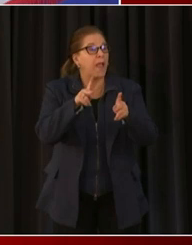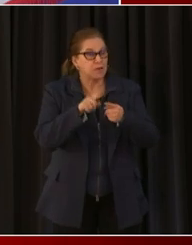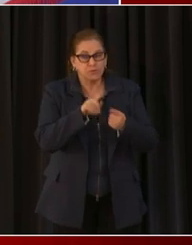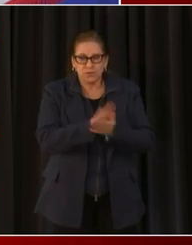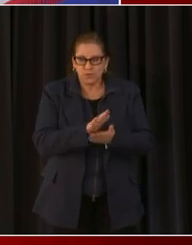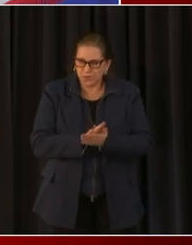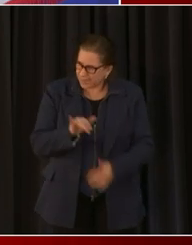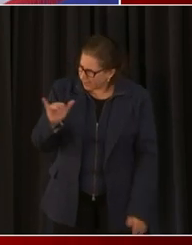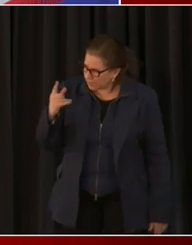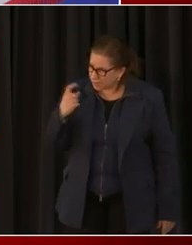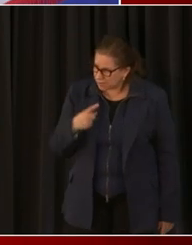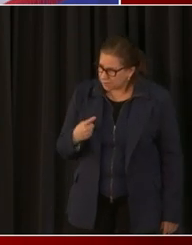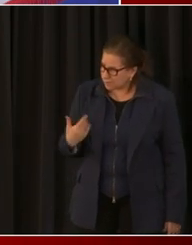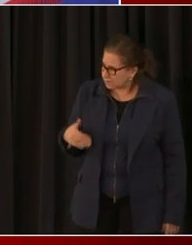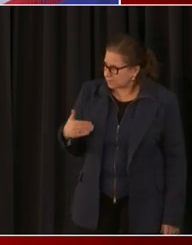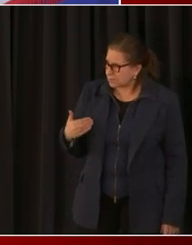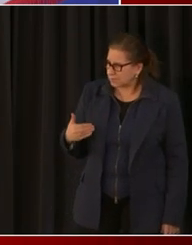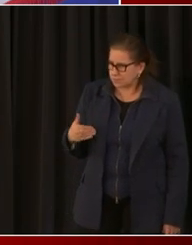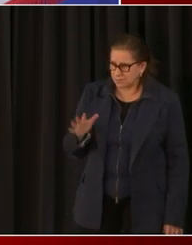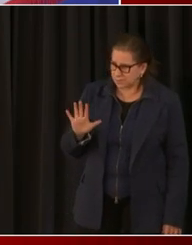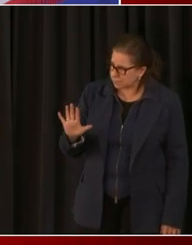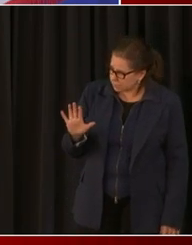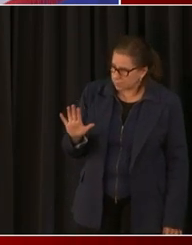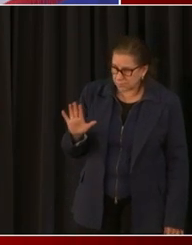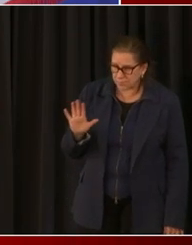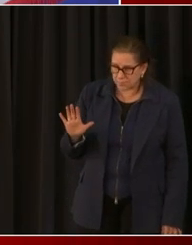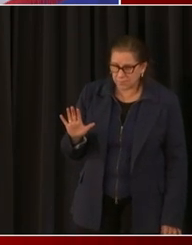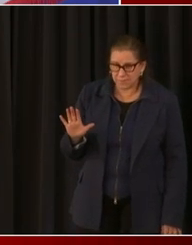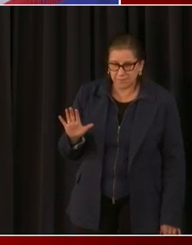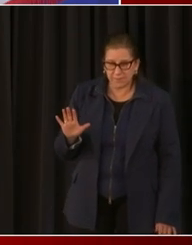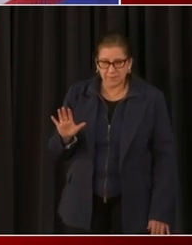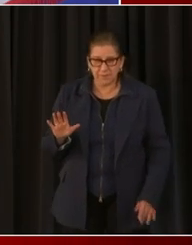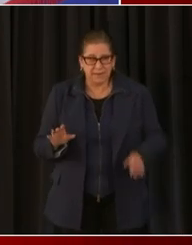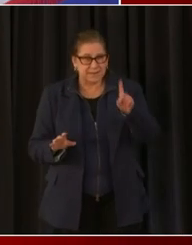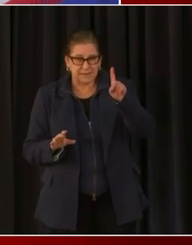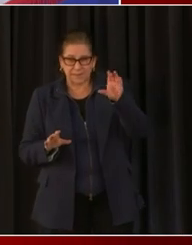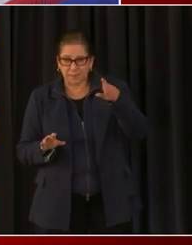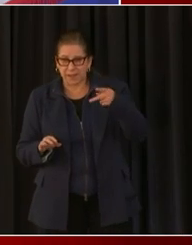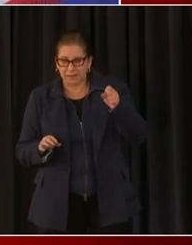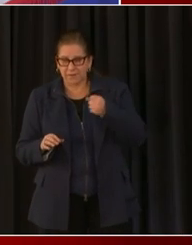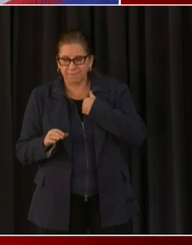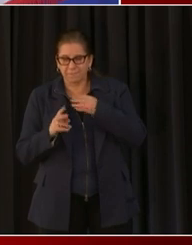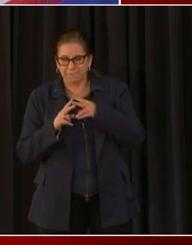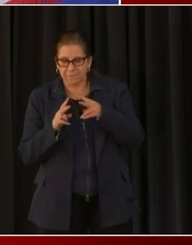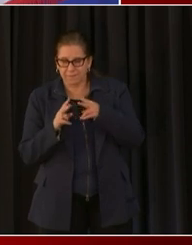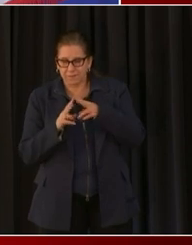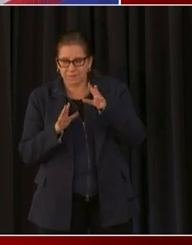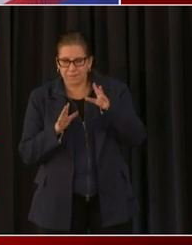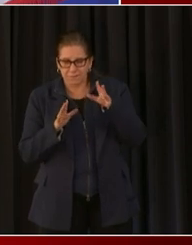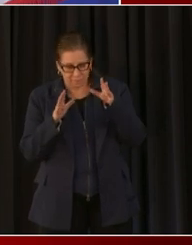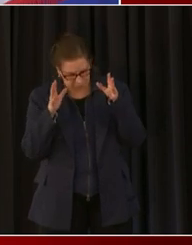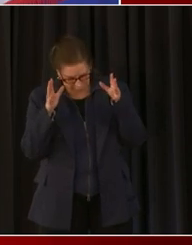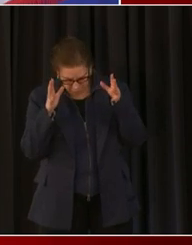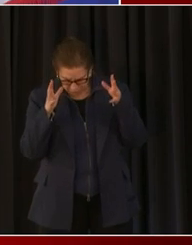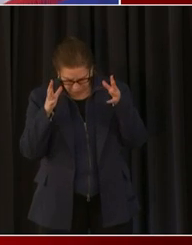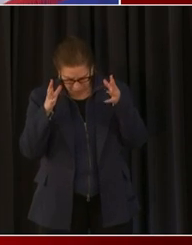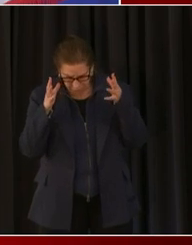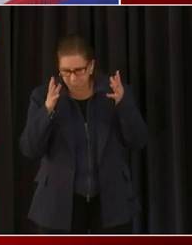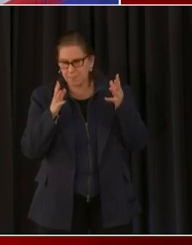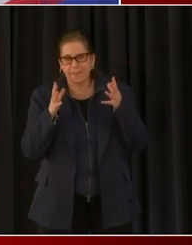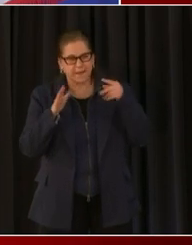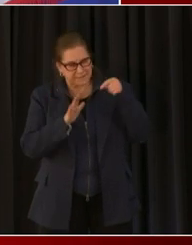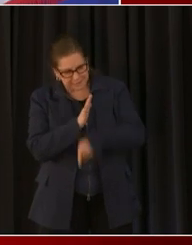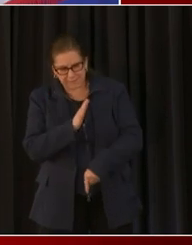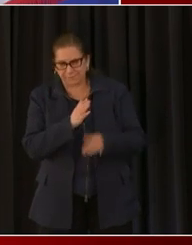I want to just thank everyone involved in that. DCPS has been very focused.